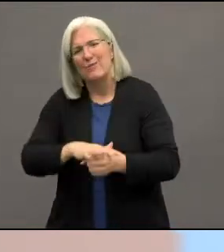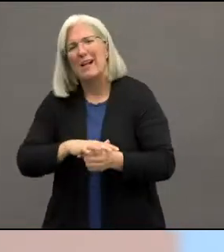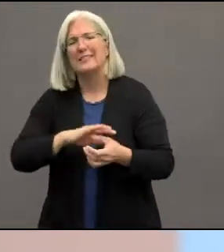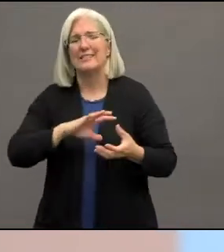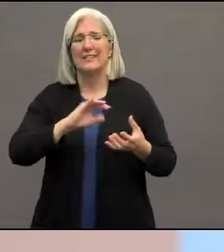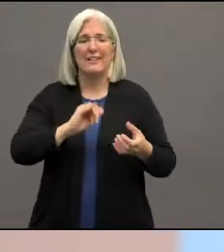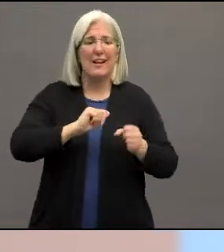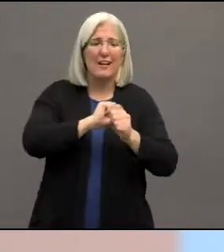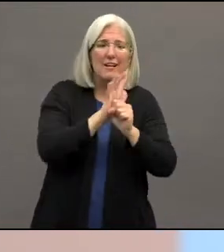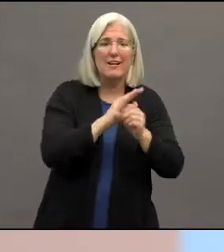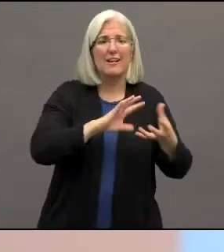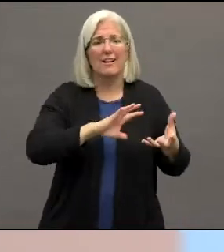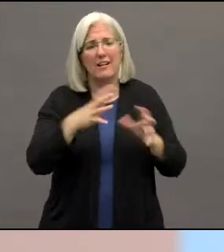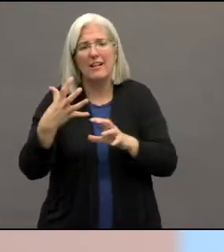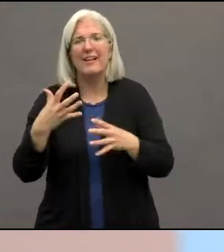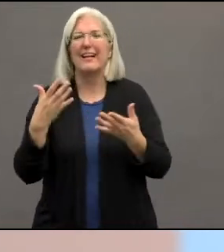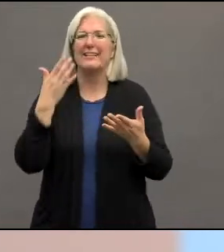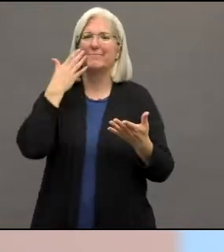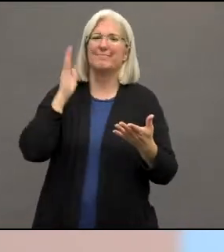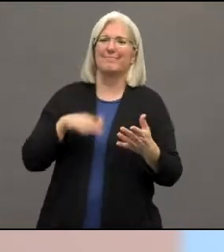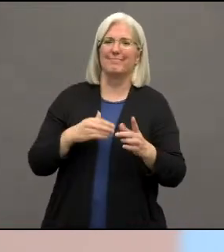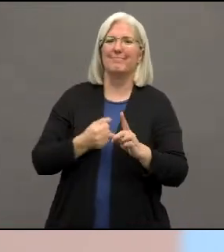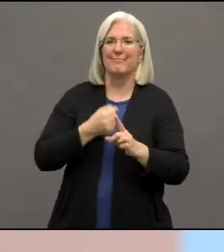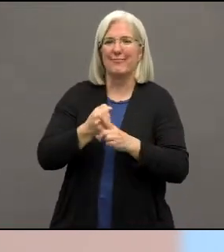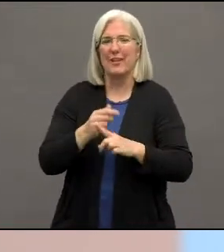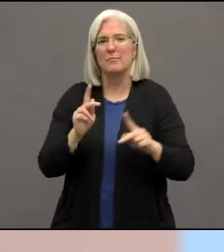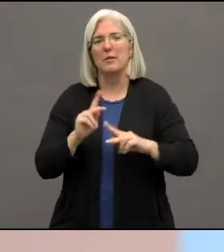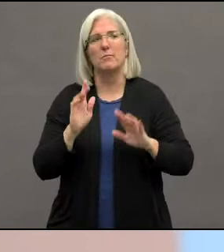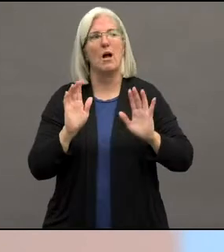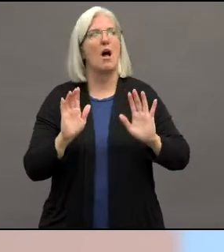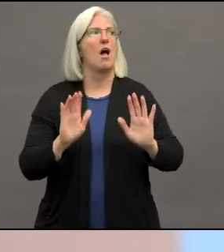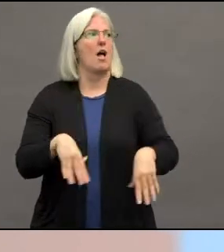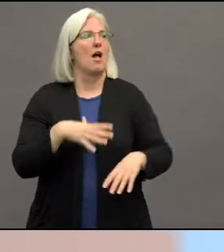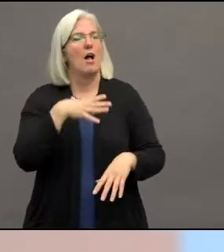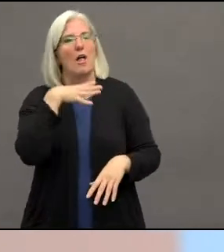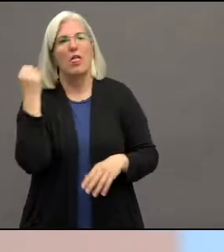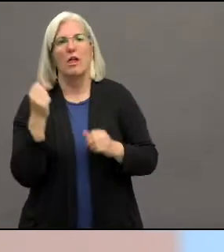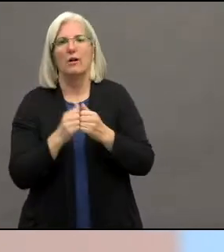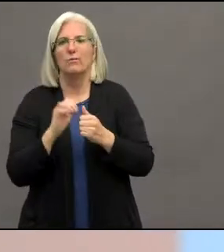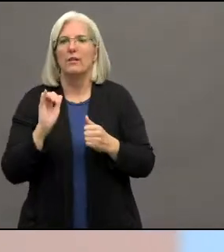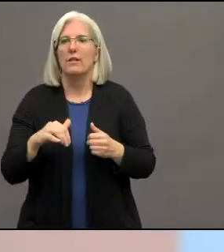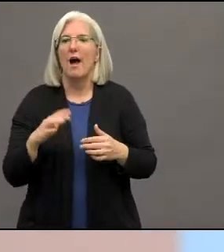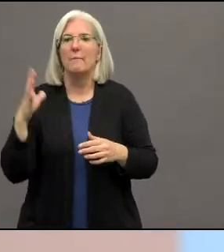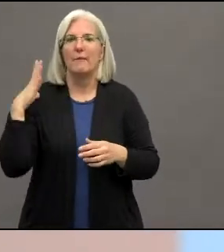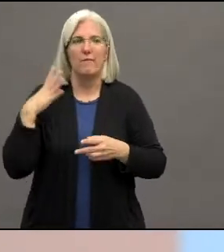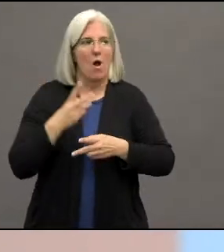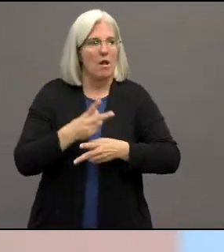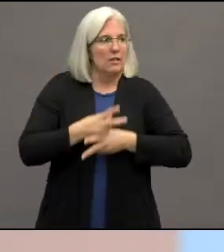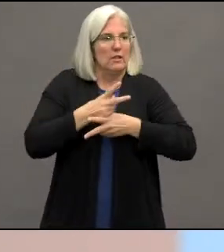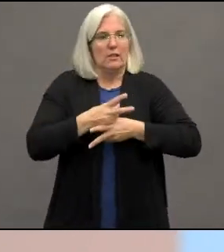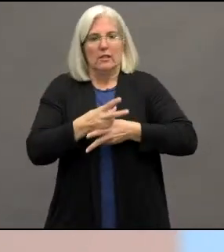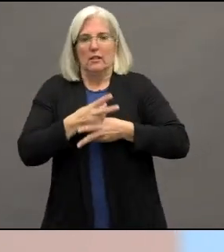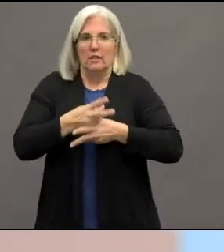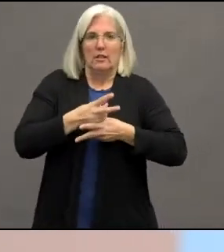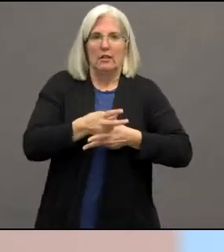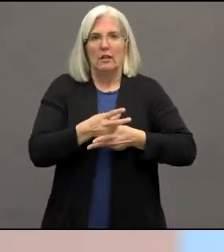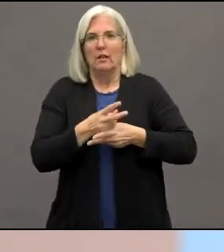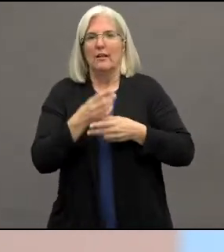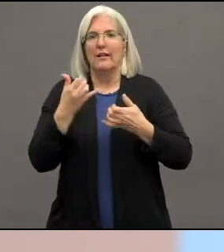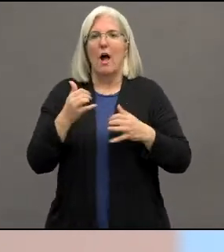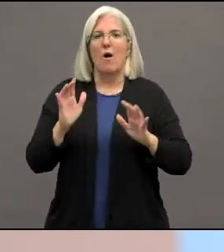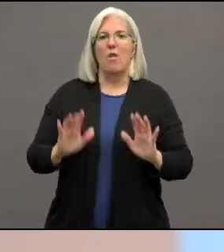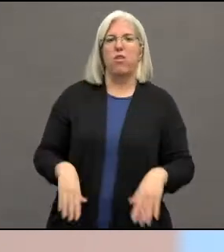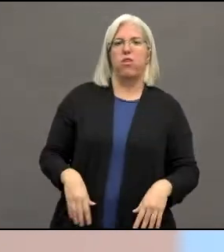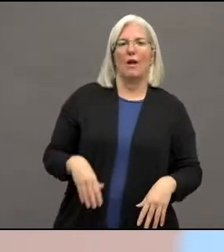cautious as they were before. However, this is the time to not let our guard down. This is the time to continue to wear those